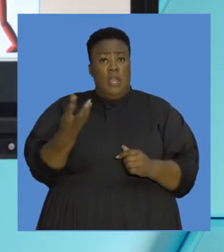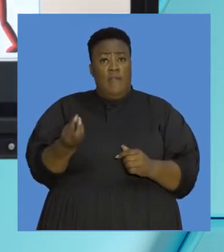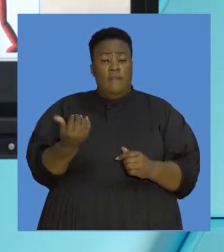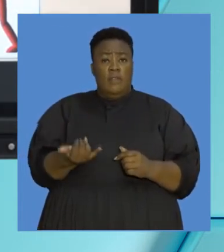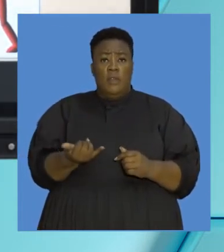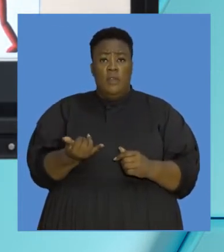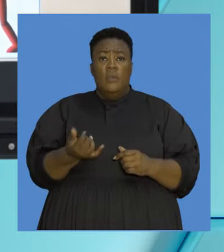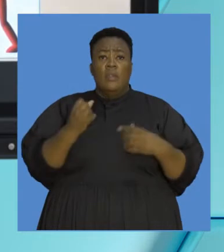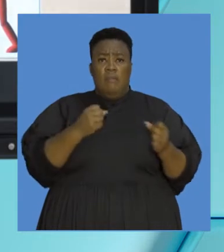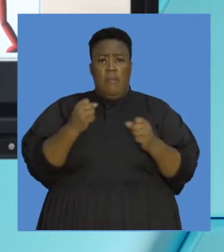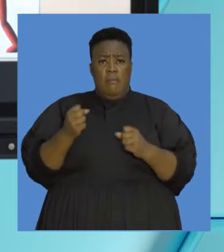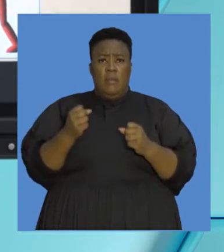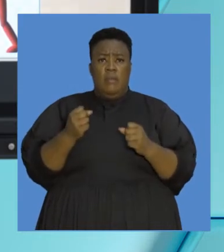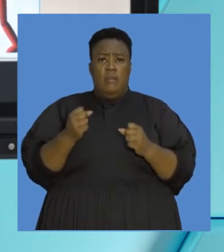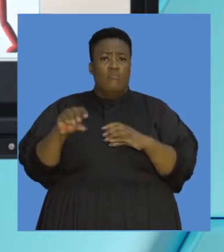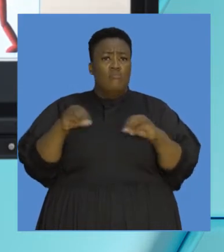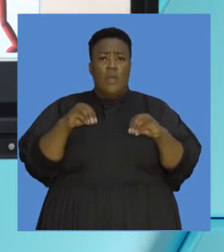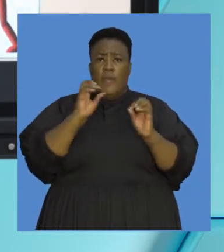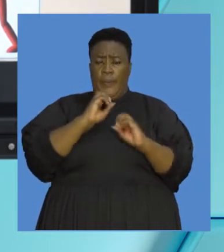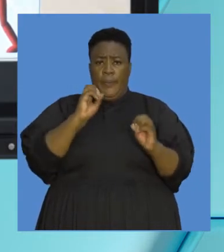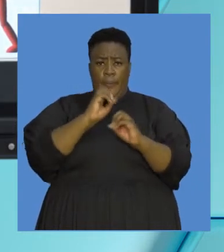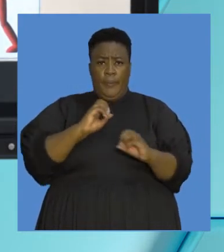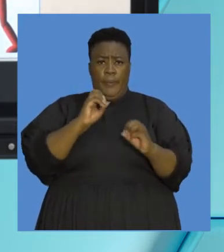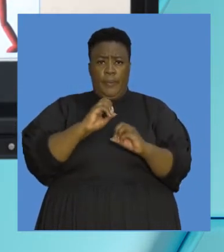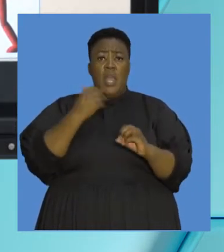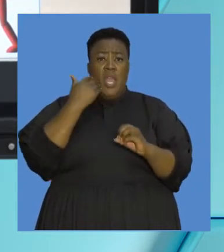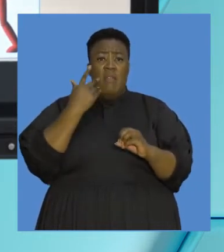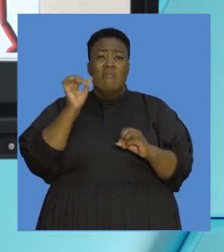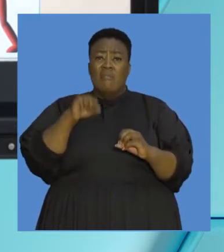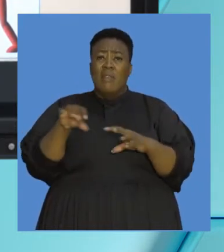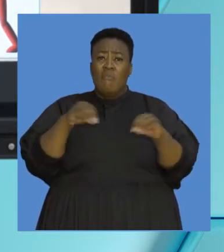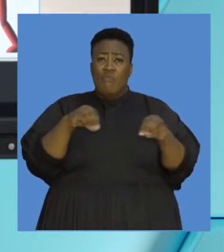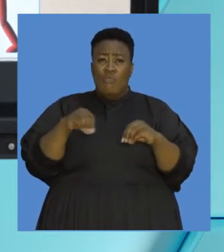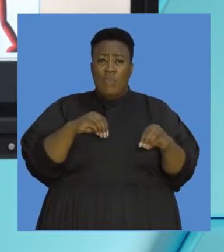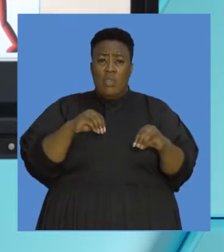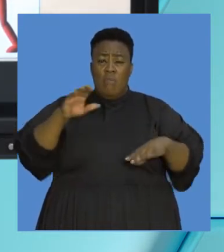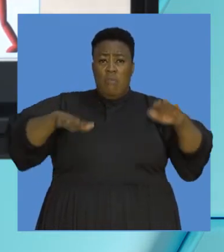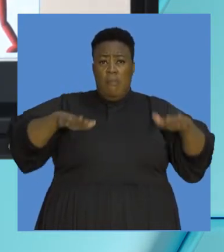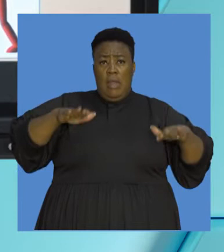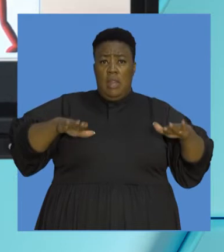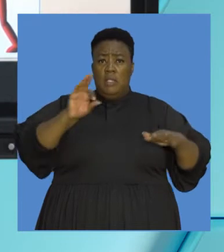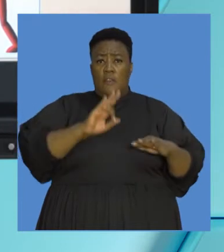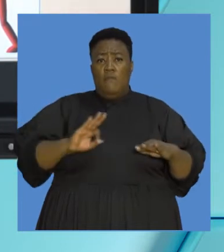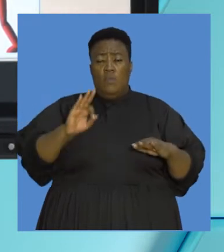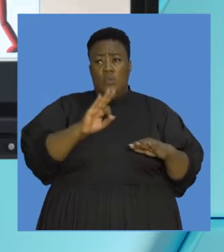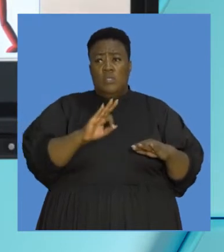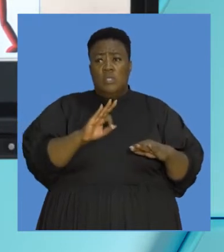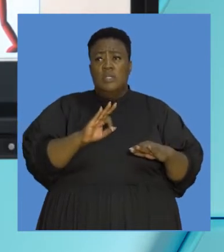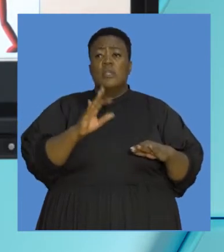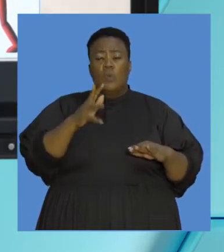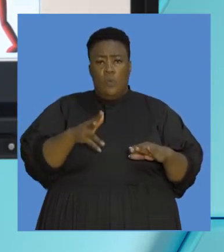now, it stays stationary. If it was moving and we balance out the forces,